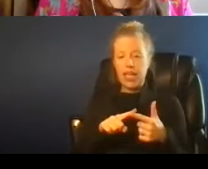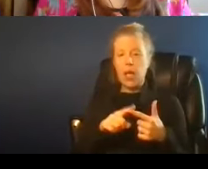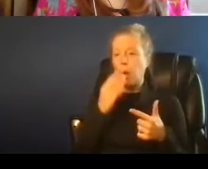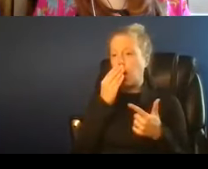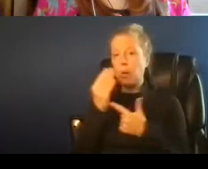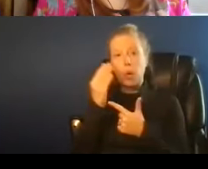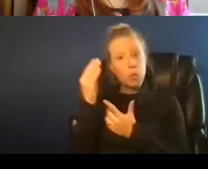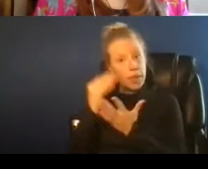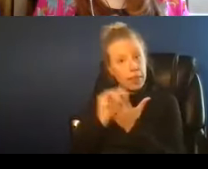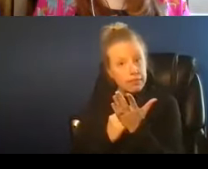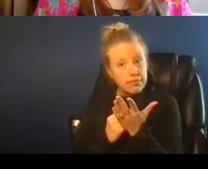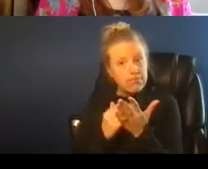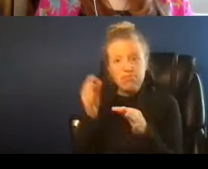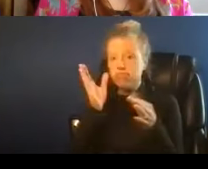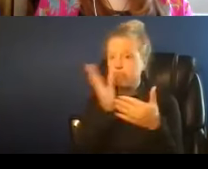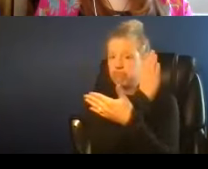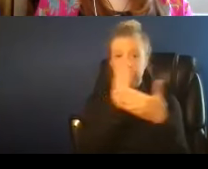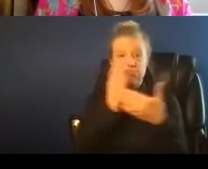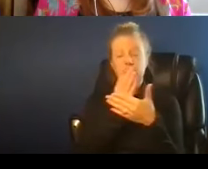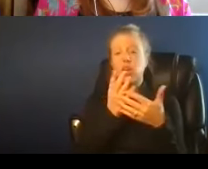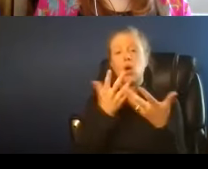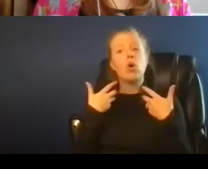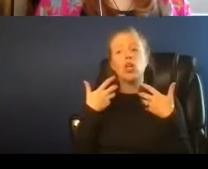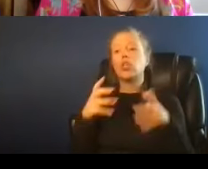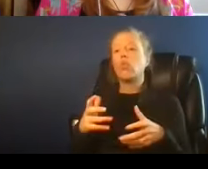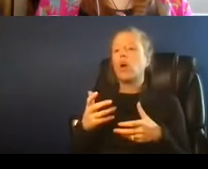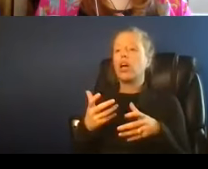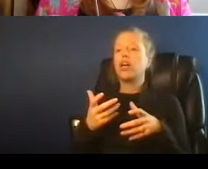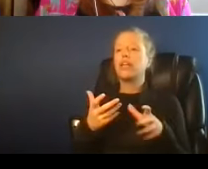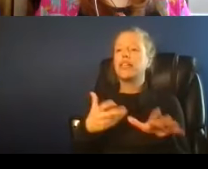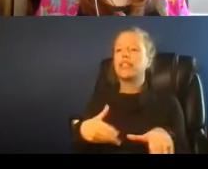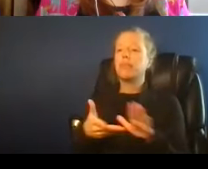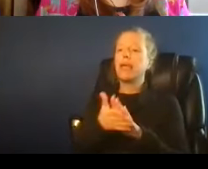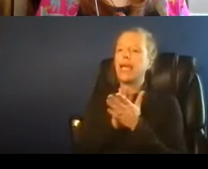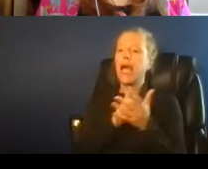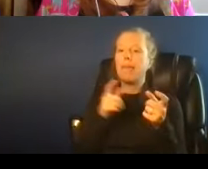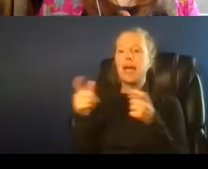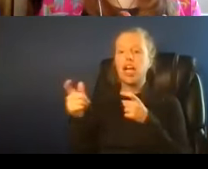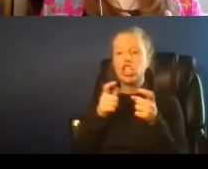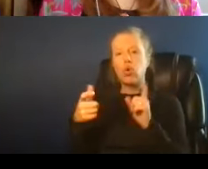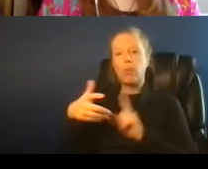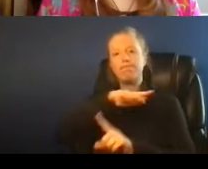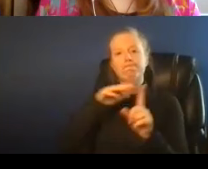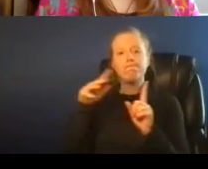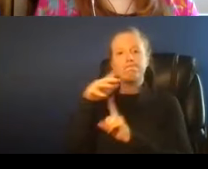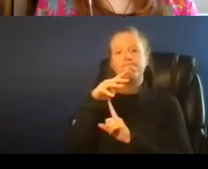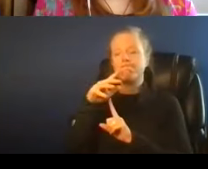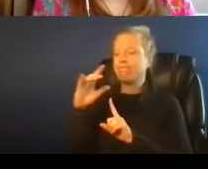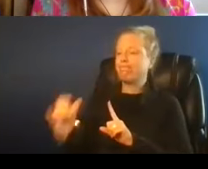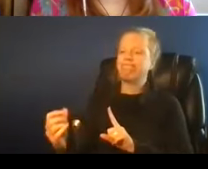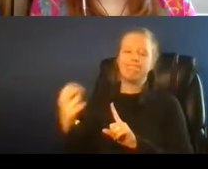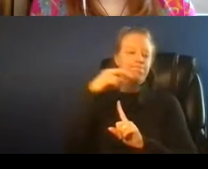list, right? We want to avoid recreating the controlling dynamic of an abusive relationship. And we do this